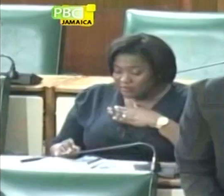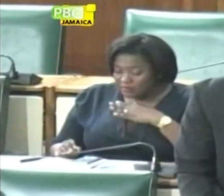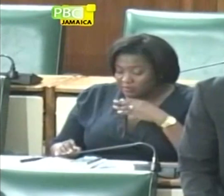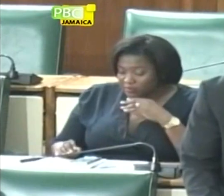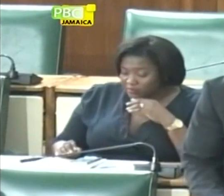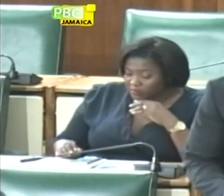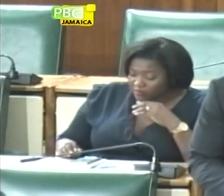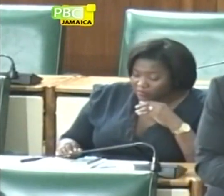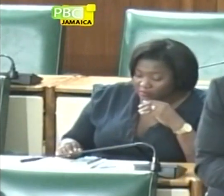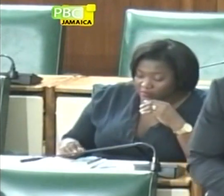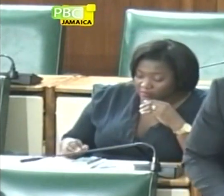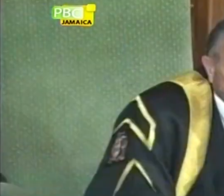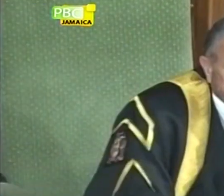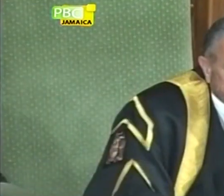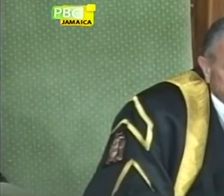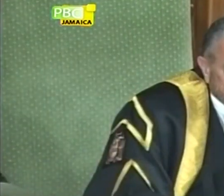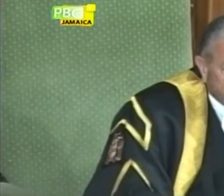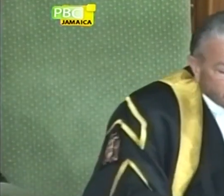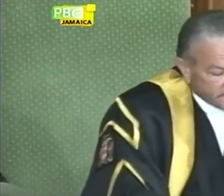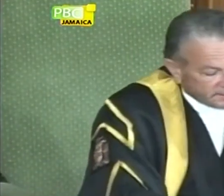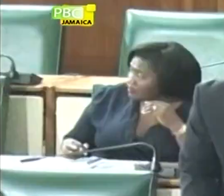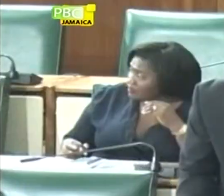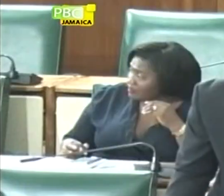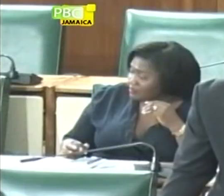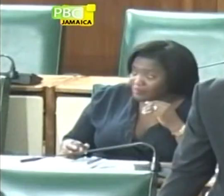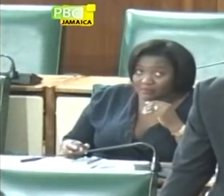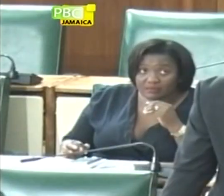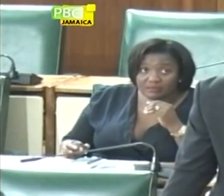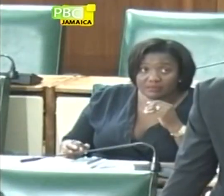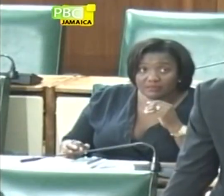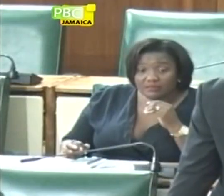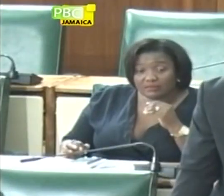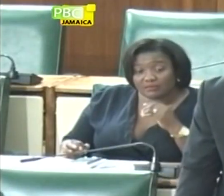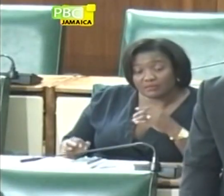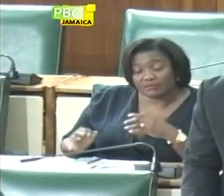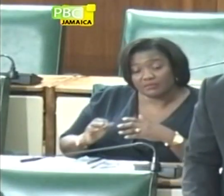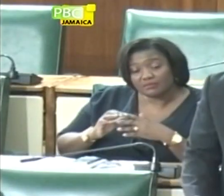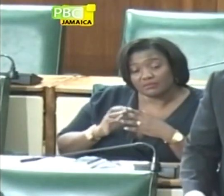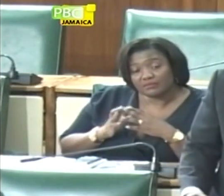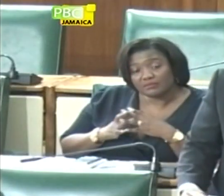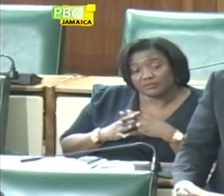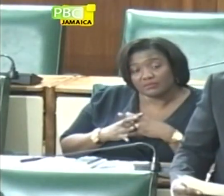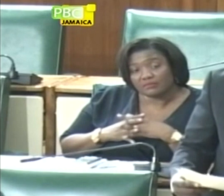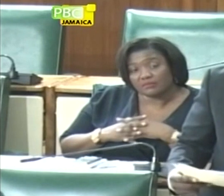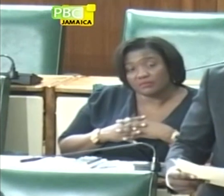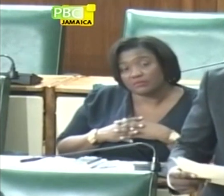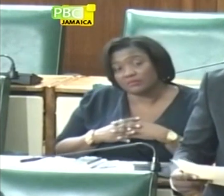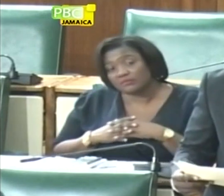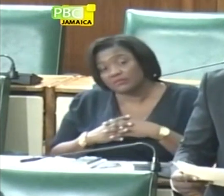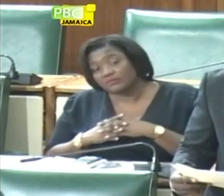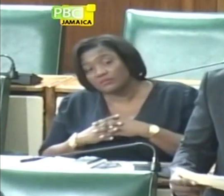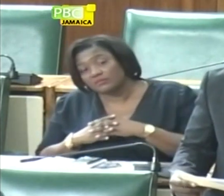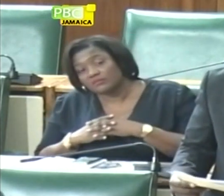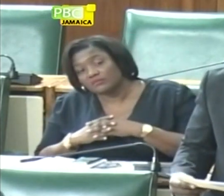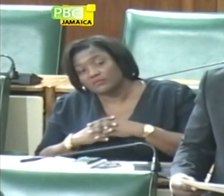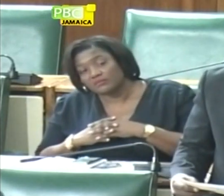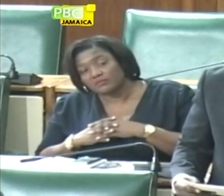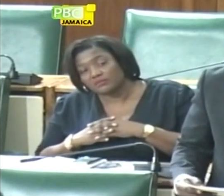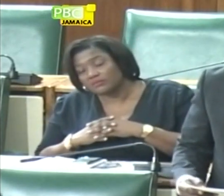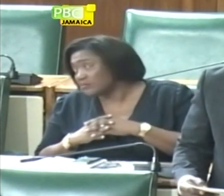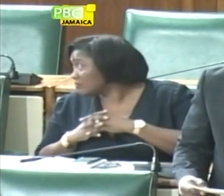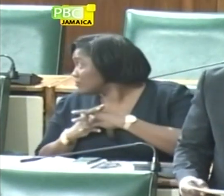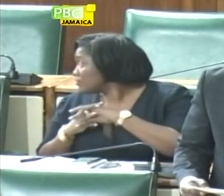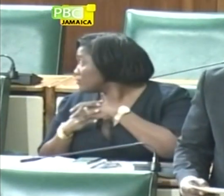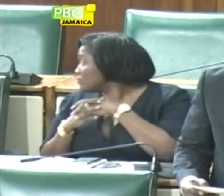Minister, I think that you have a... I have a recommittal, Mr. President, and I crave your indulgence in that regard, and I ask a recommittal of